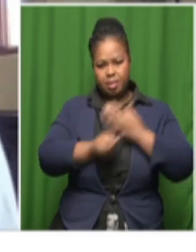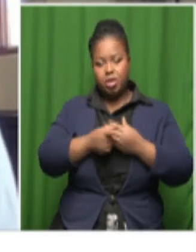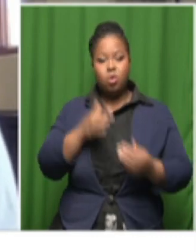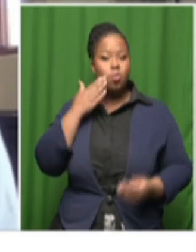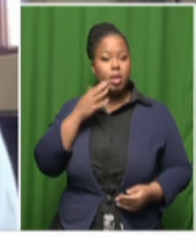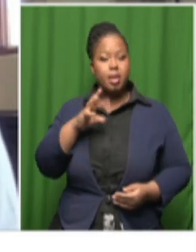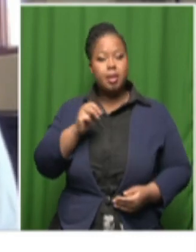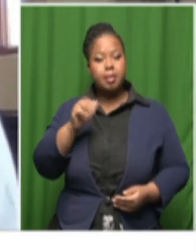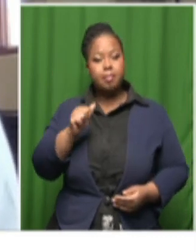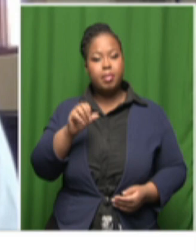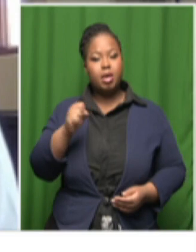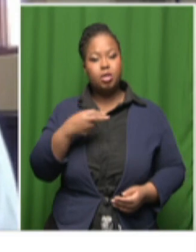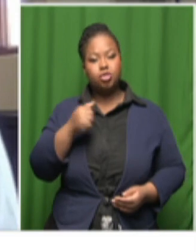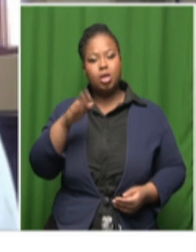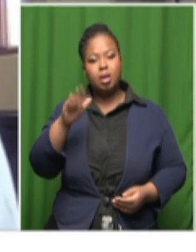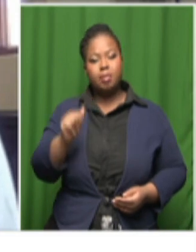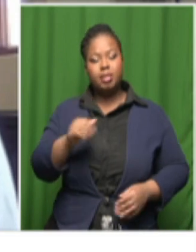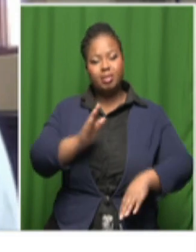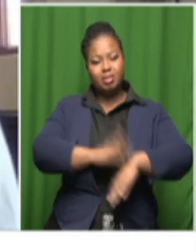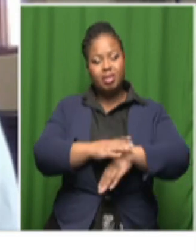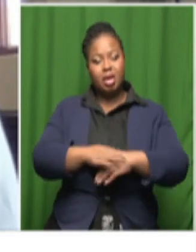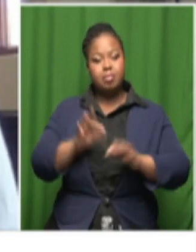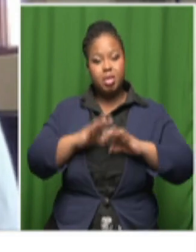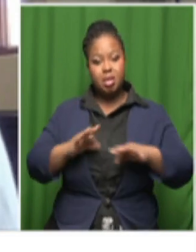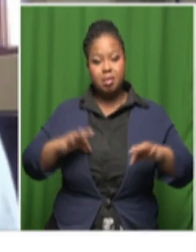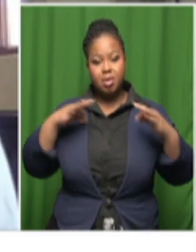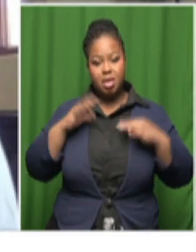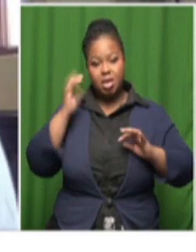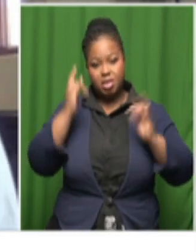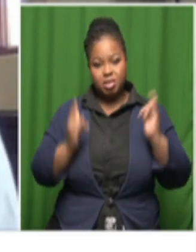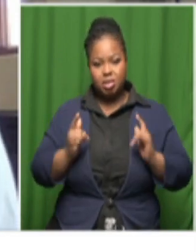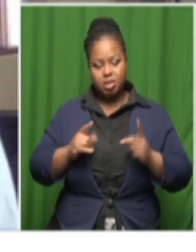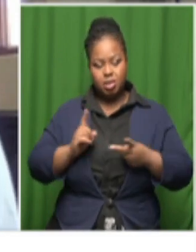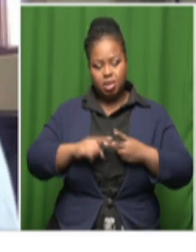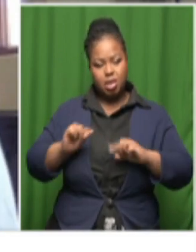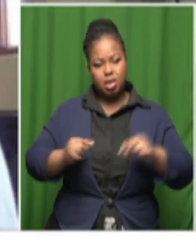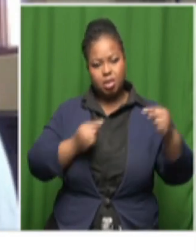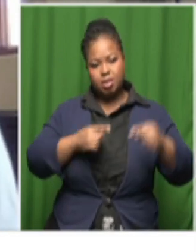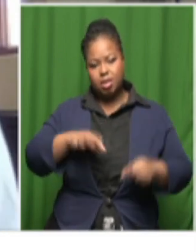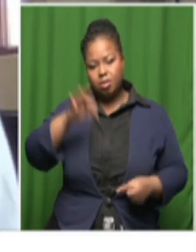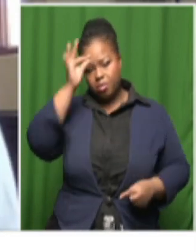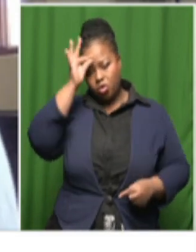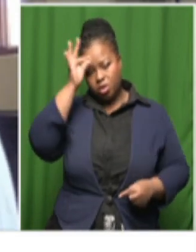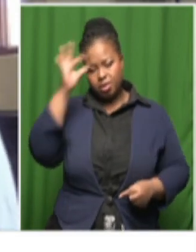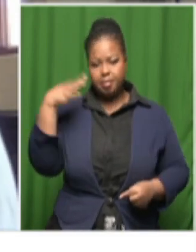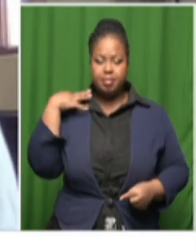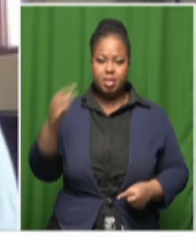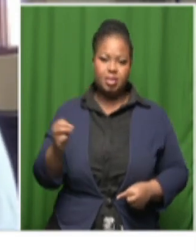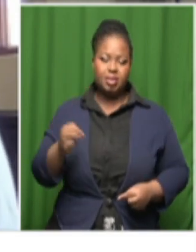Mashaba's time as mayor in the city, but also against the Minister of Police. And